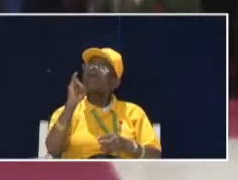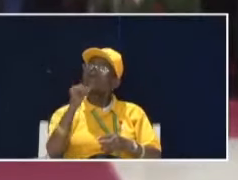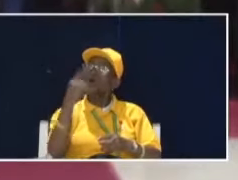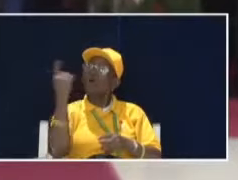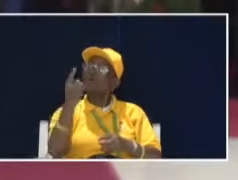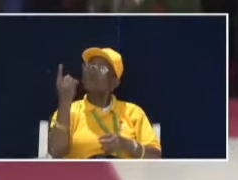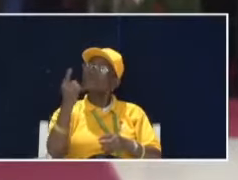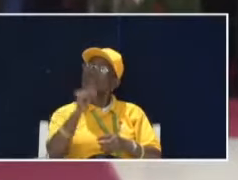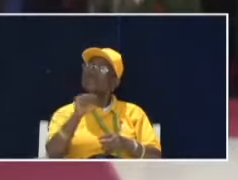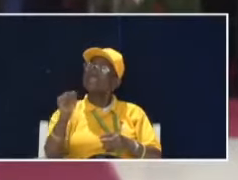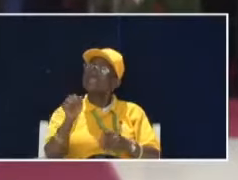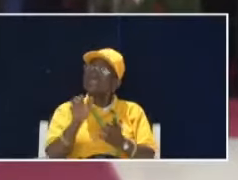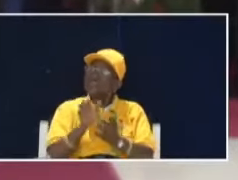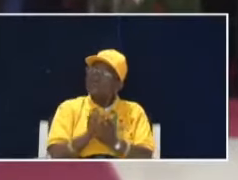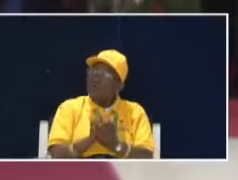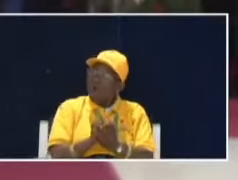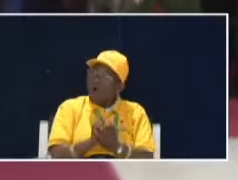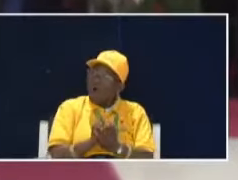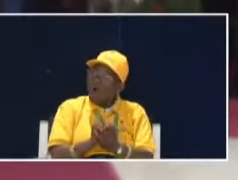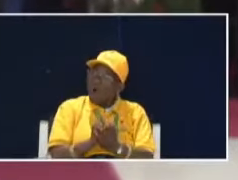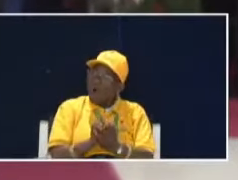still voice.